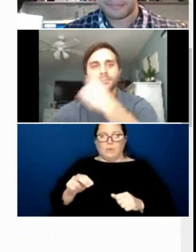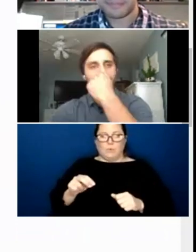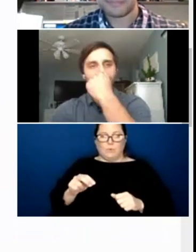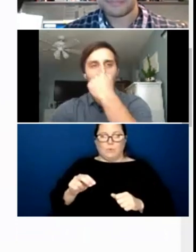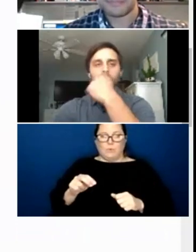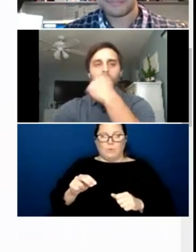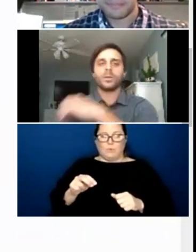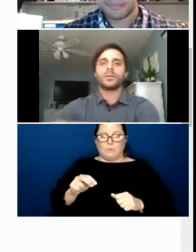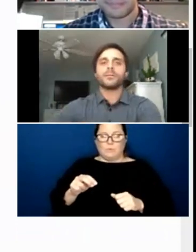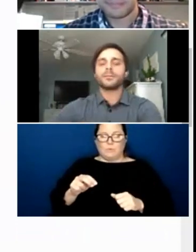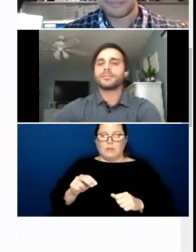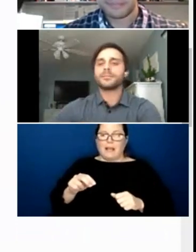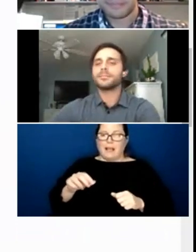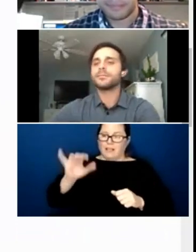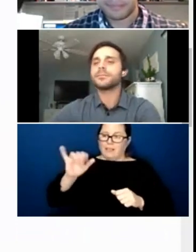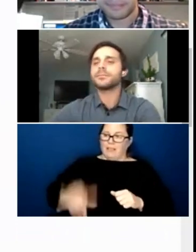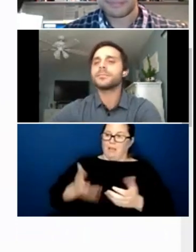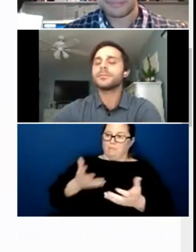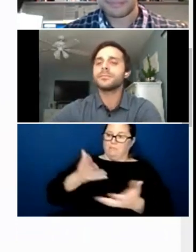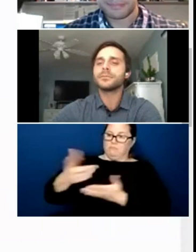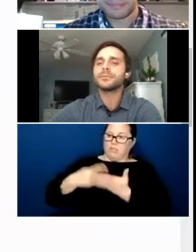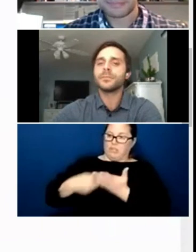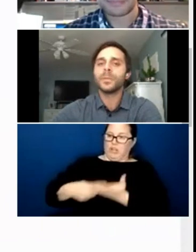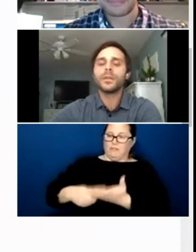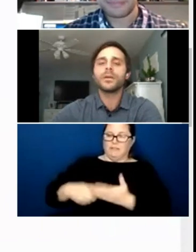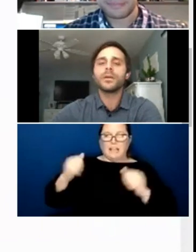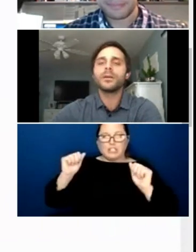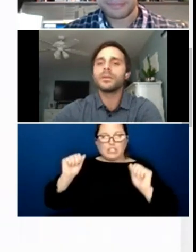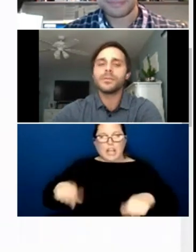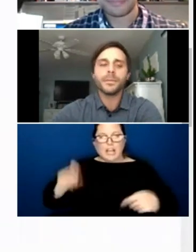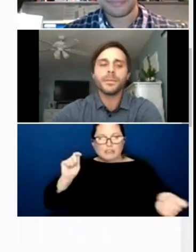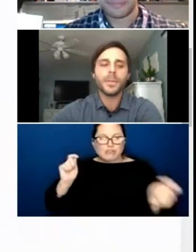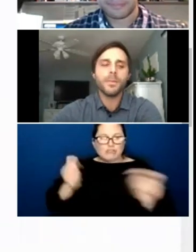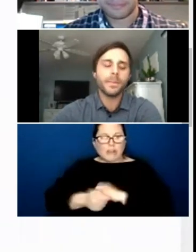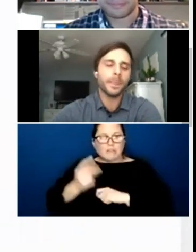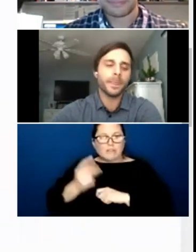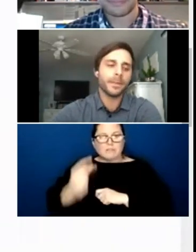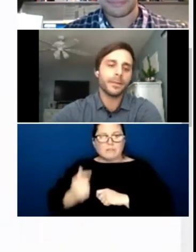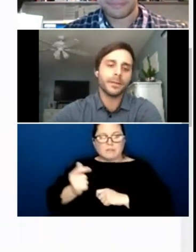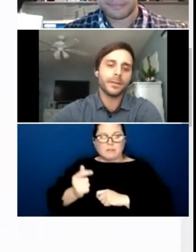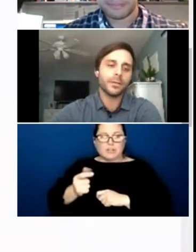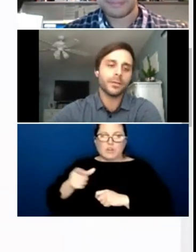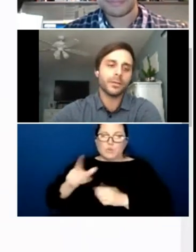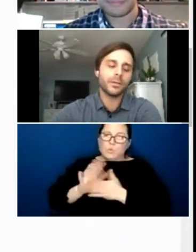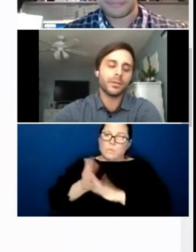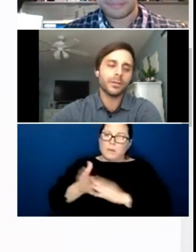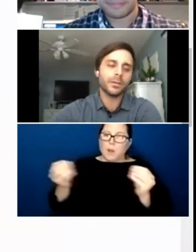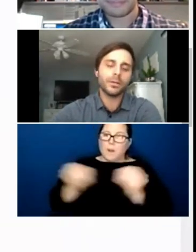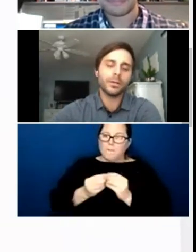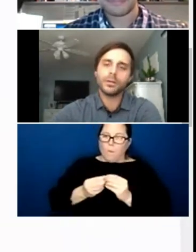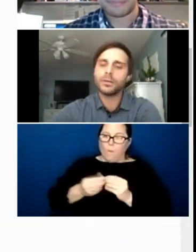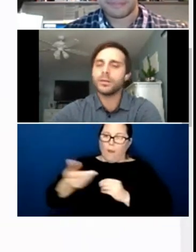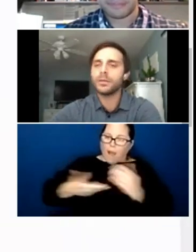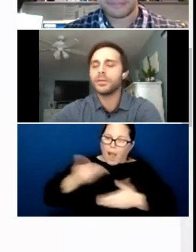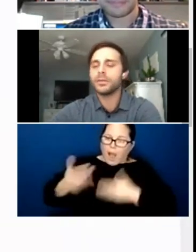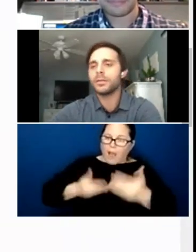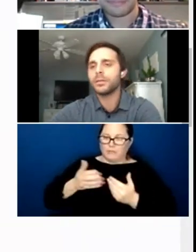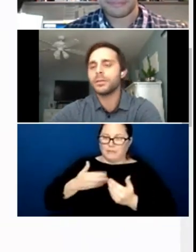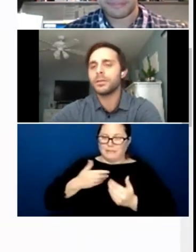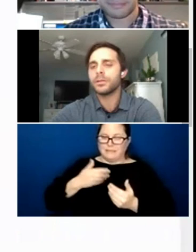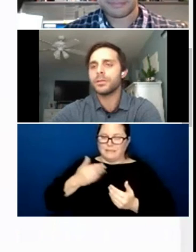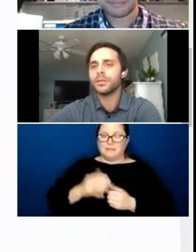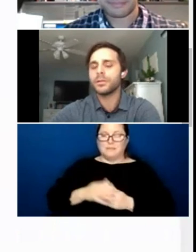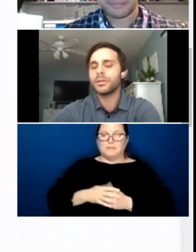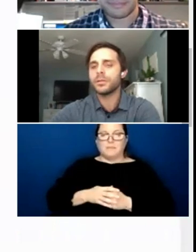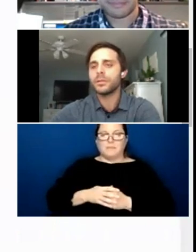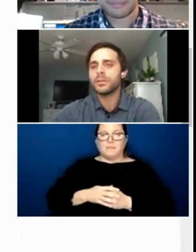of that conversation. It makes you much more hireable if you learn to think about other people too. Now, what I want you all to do is please